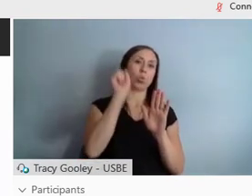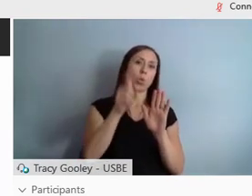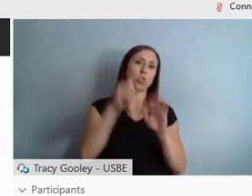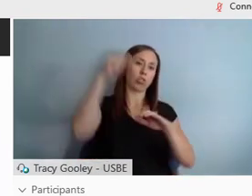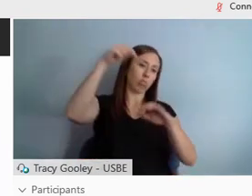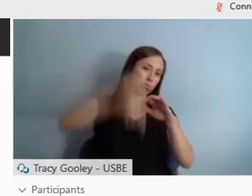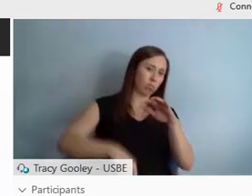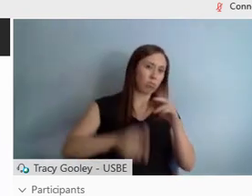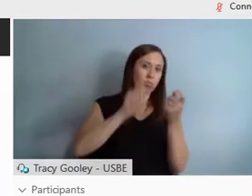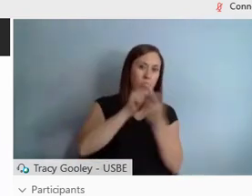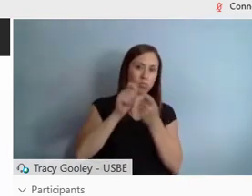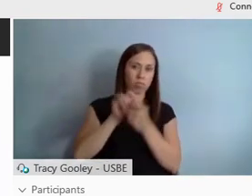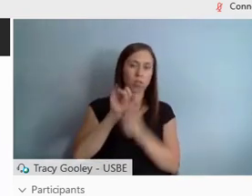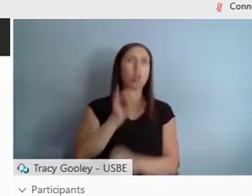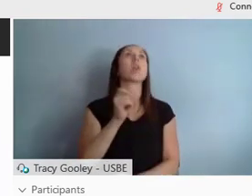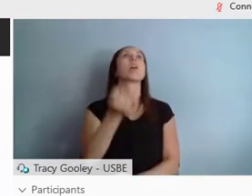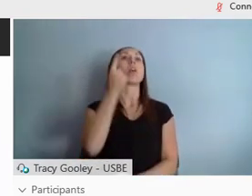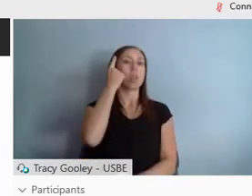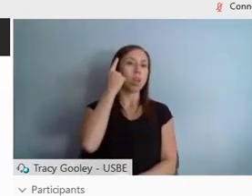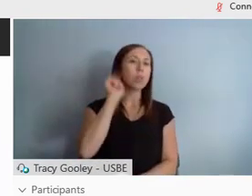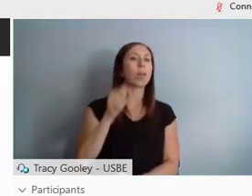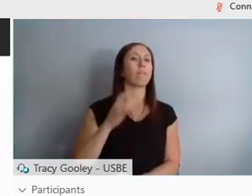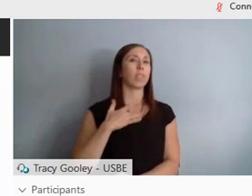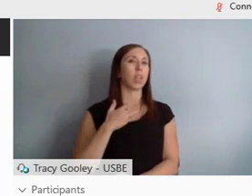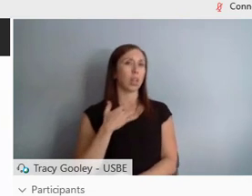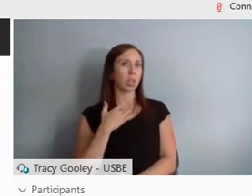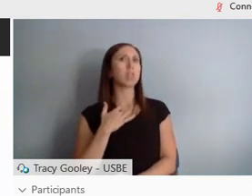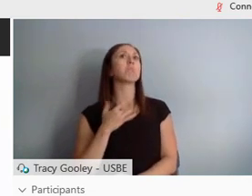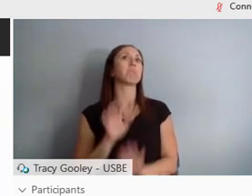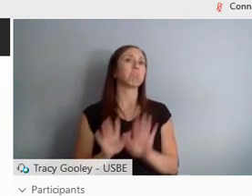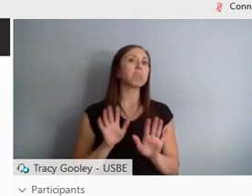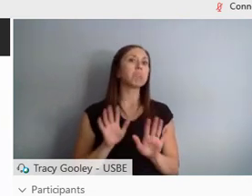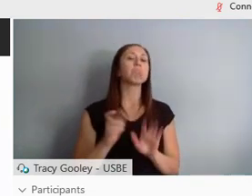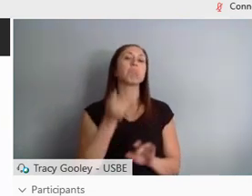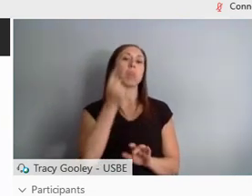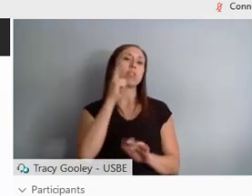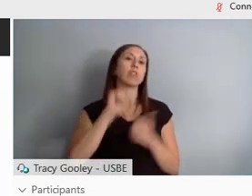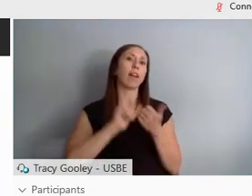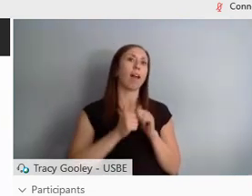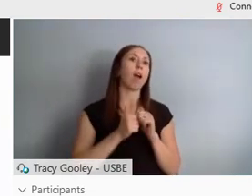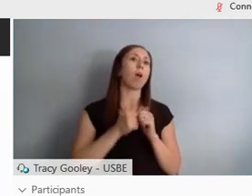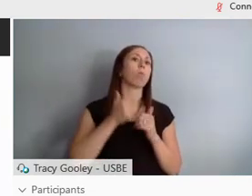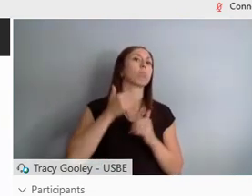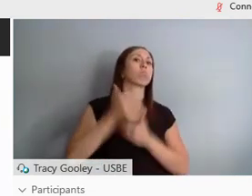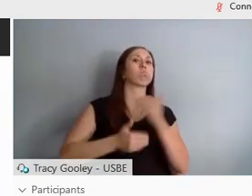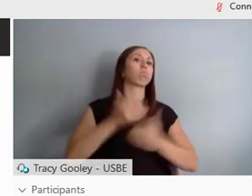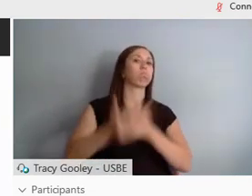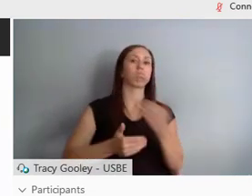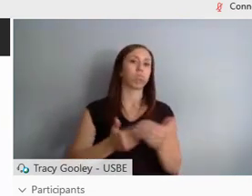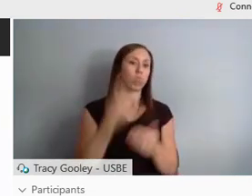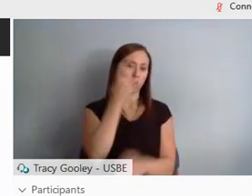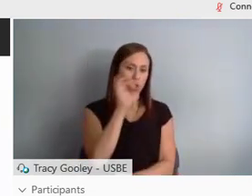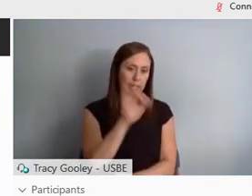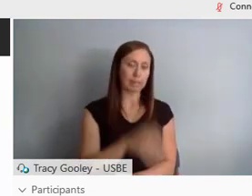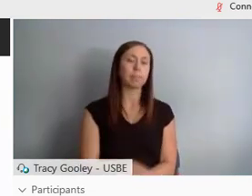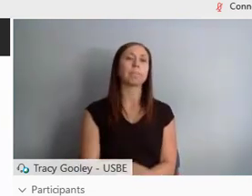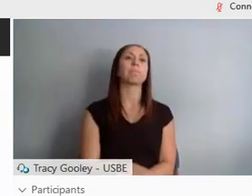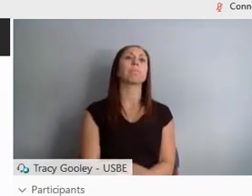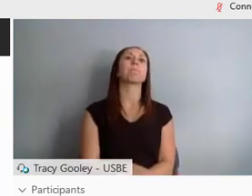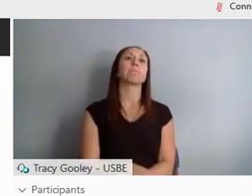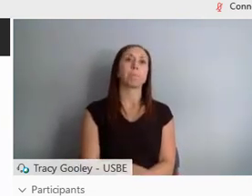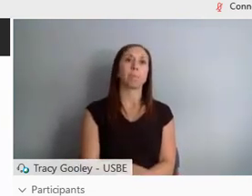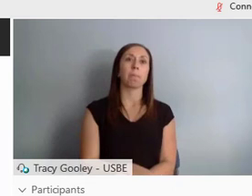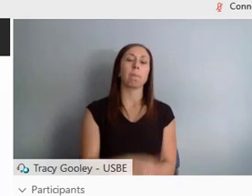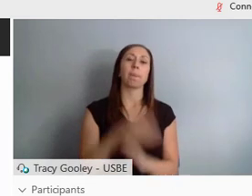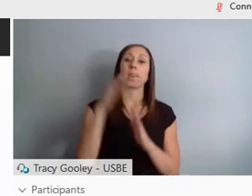in a little bit more detail so you kind of get a feel for how this administration will go.